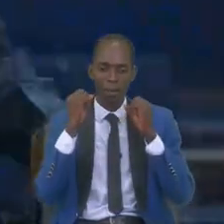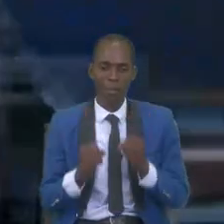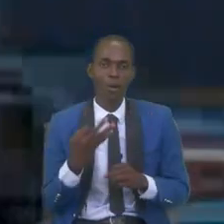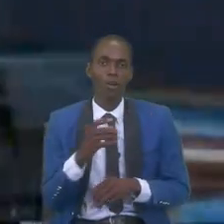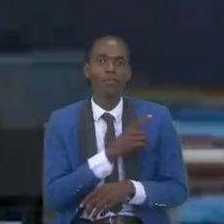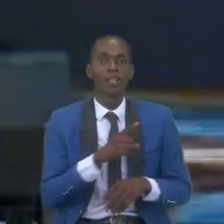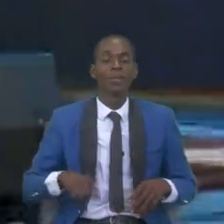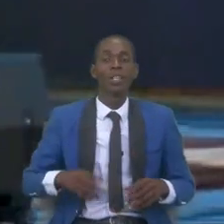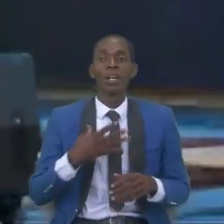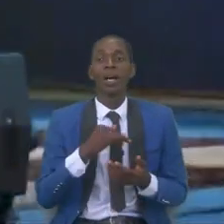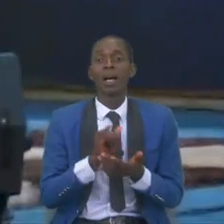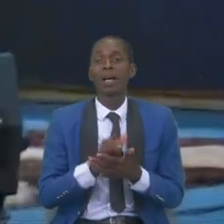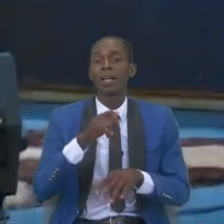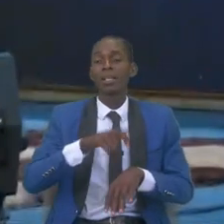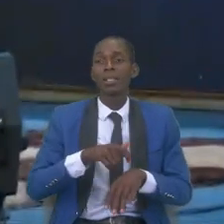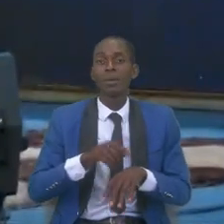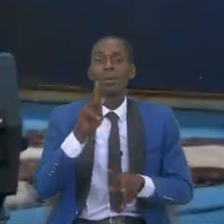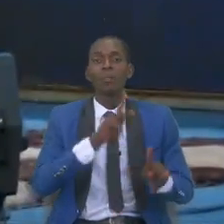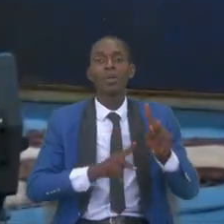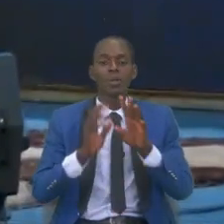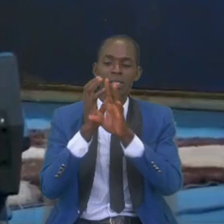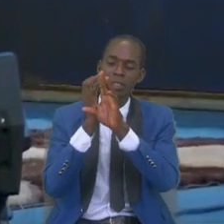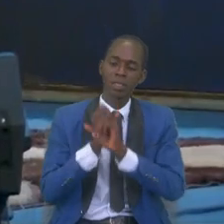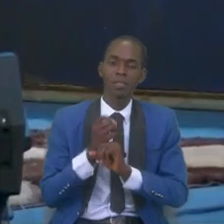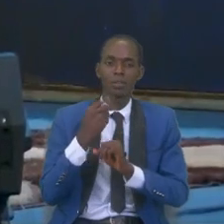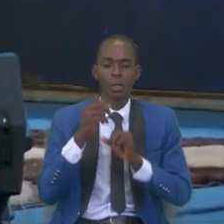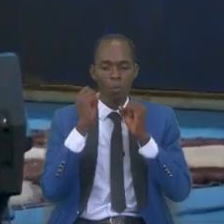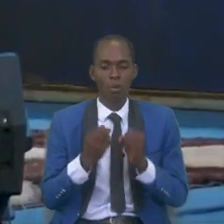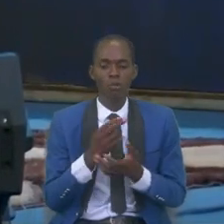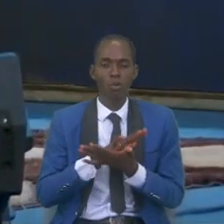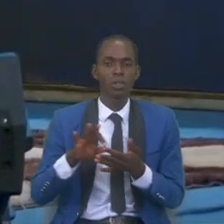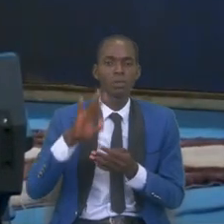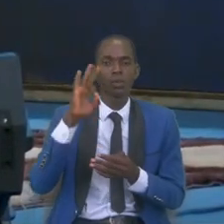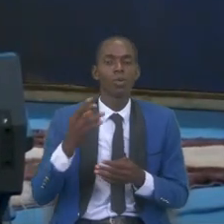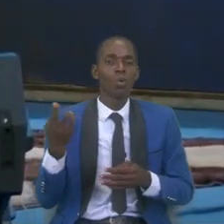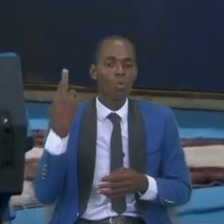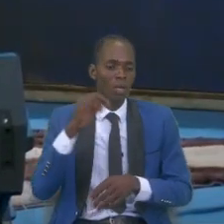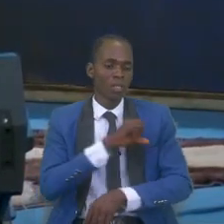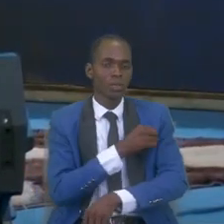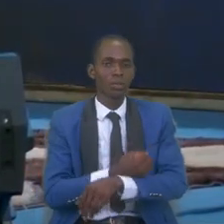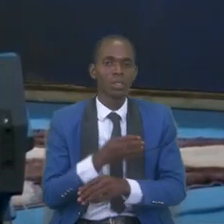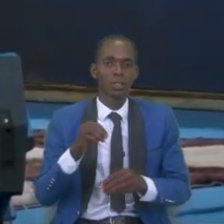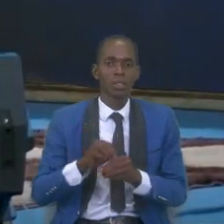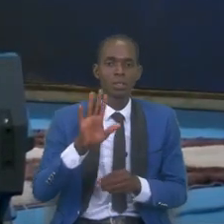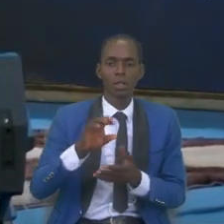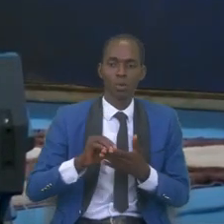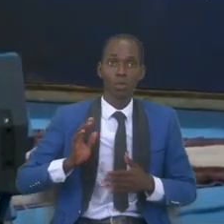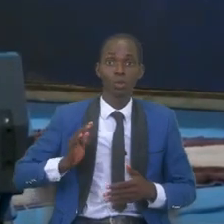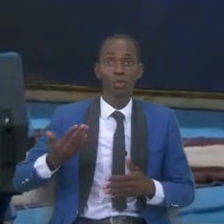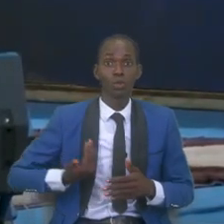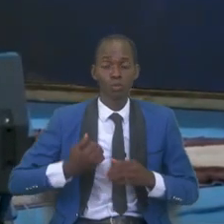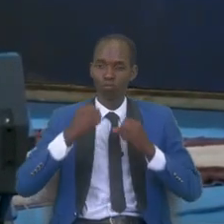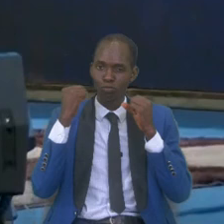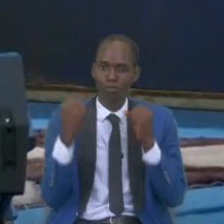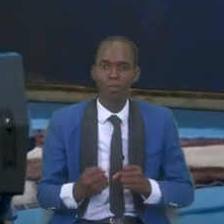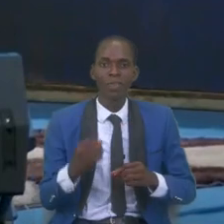that time, people received the power of the Holy Ghost. They were strengthened in their soul, in their mind. They were strengthened in